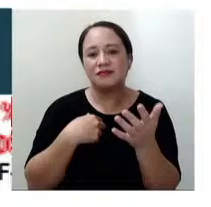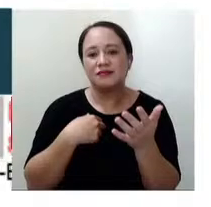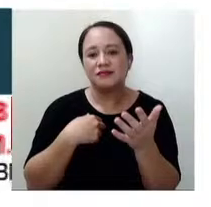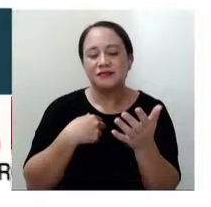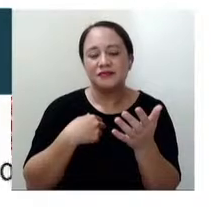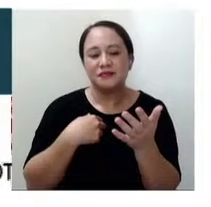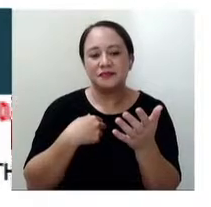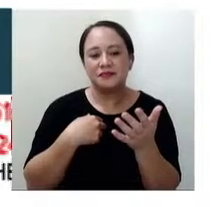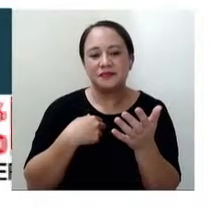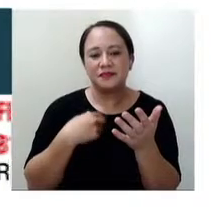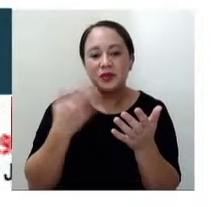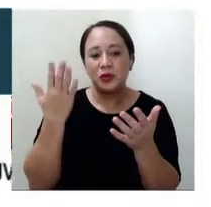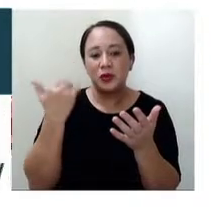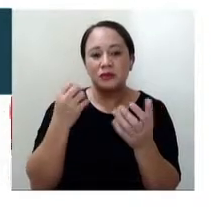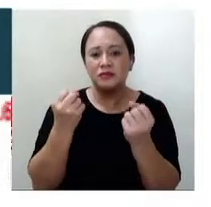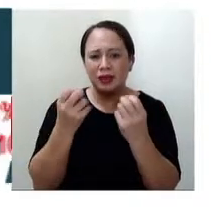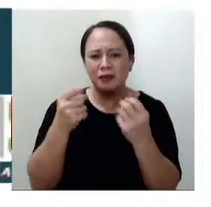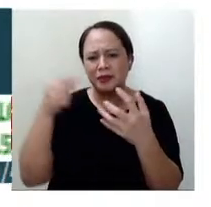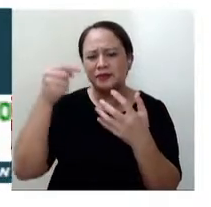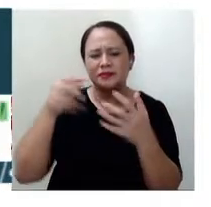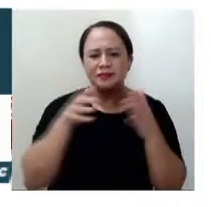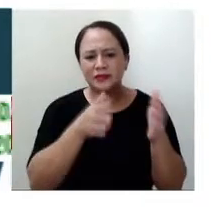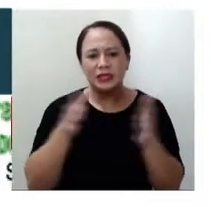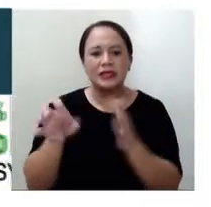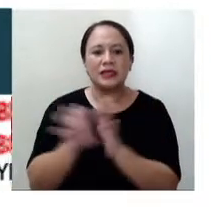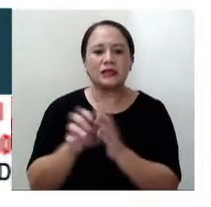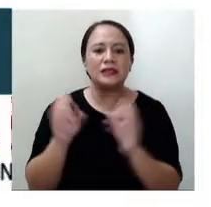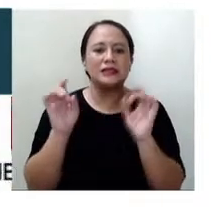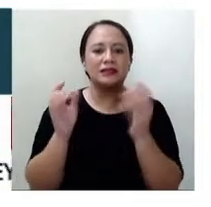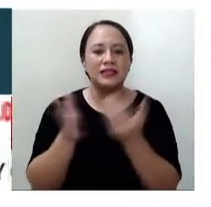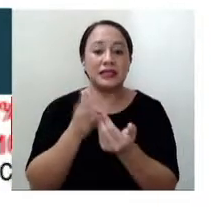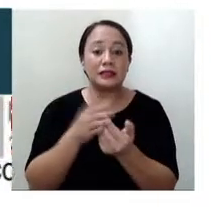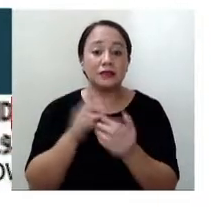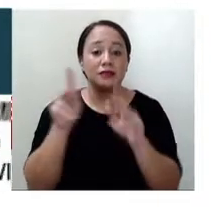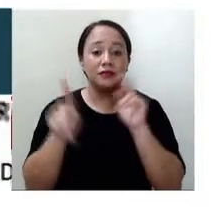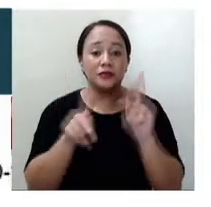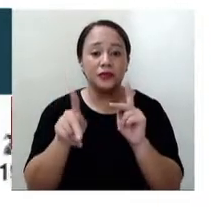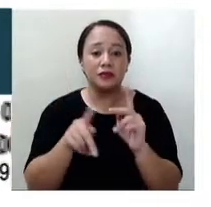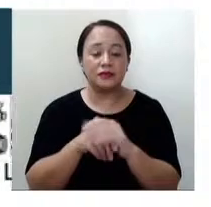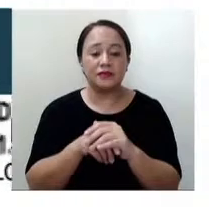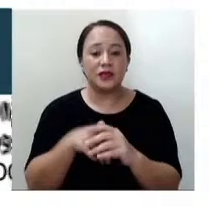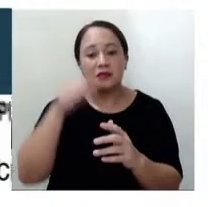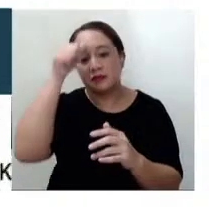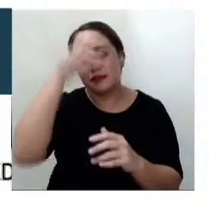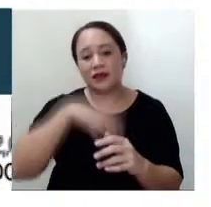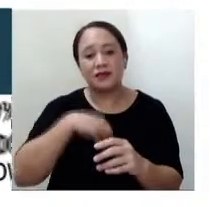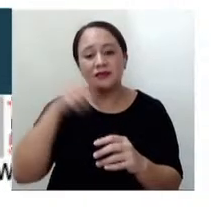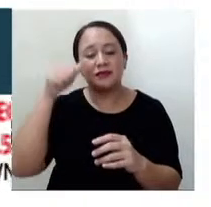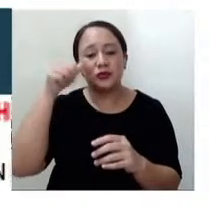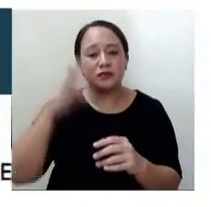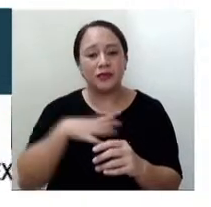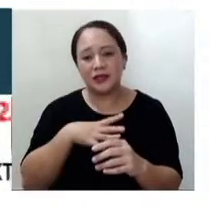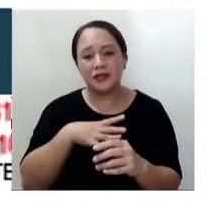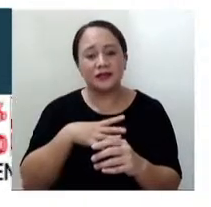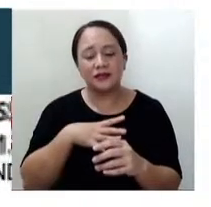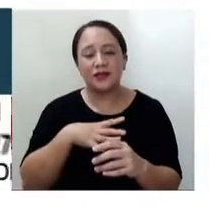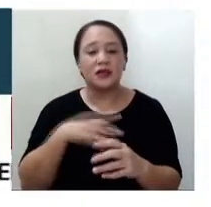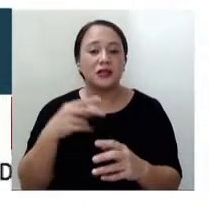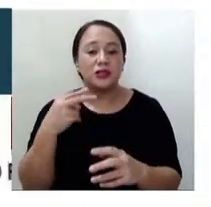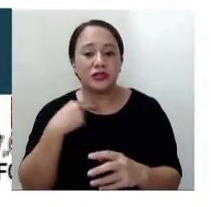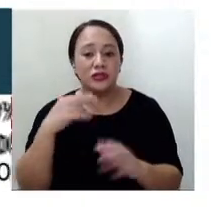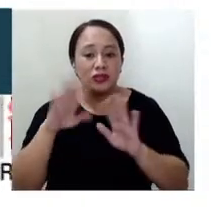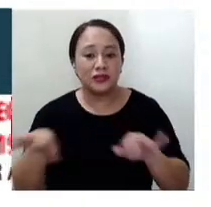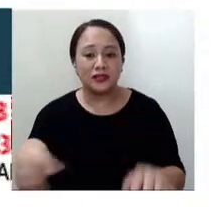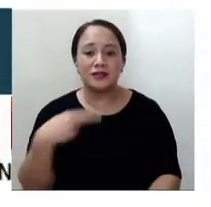that manifests in many ways, right? Like how easily civilians, men, women, and children can be caught up in these operations without